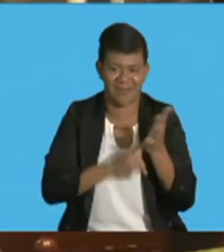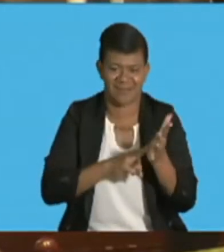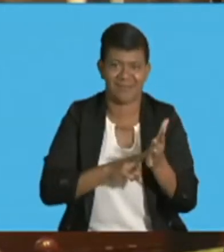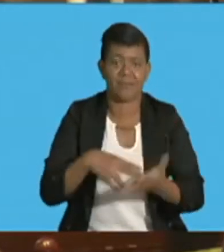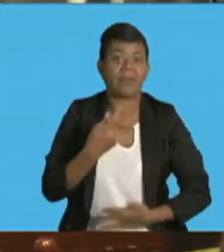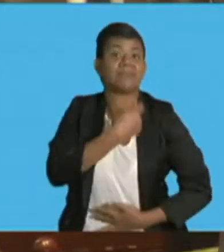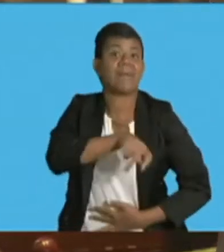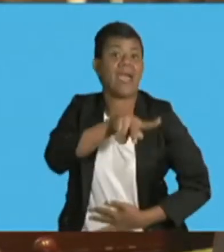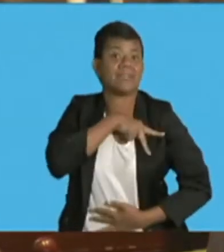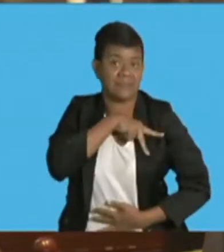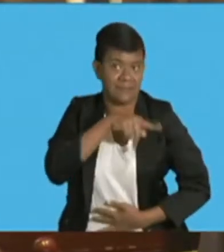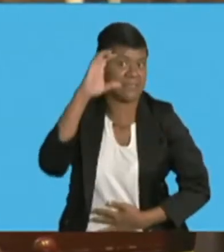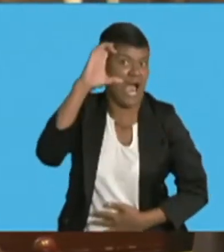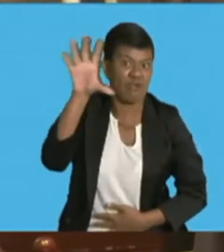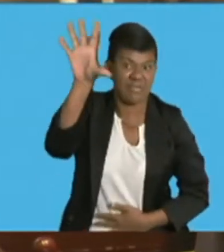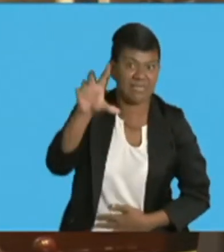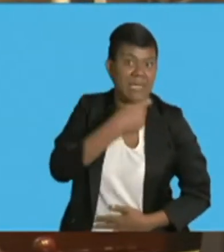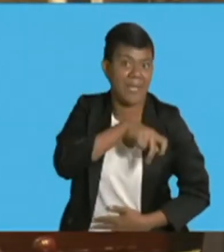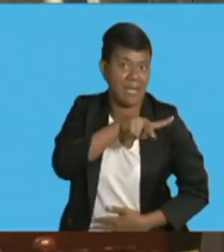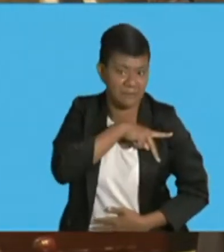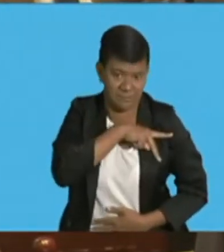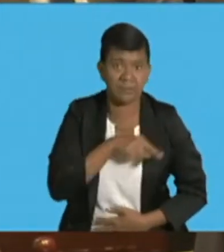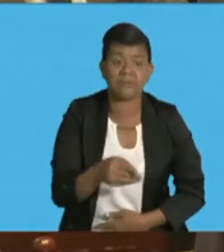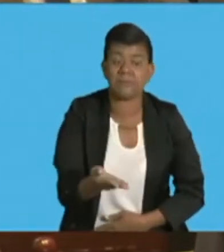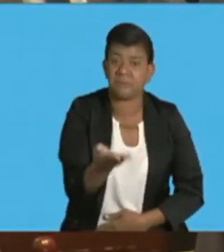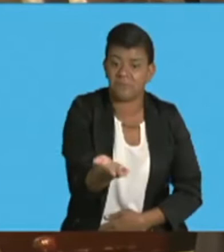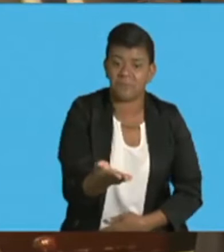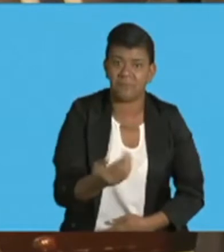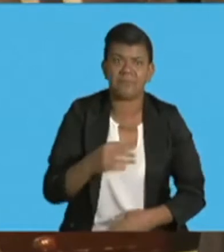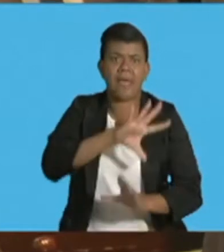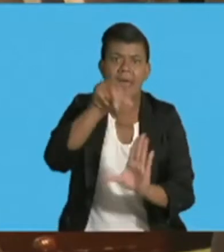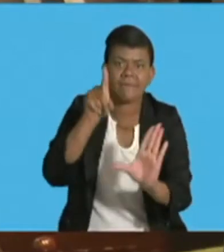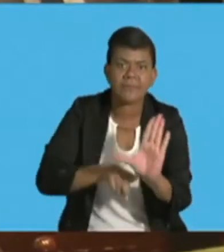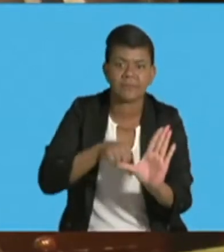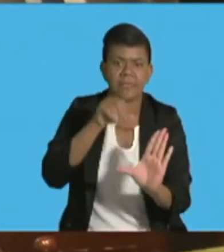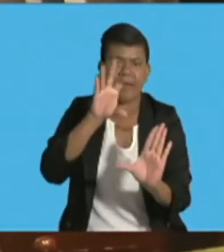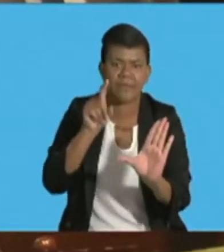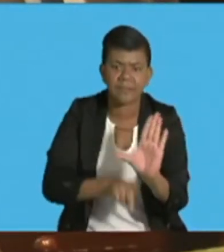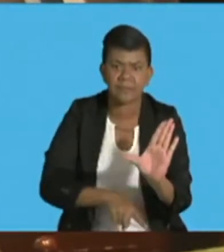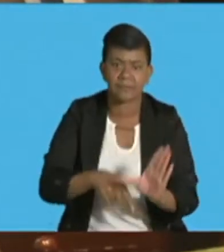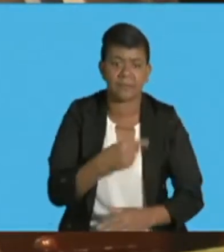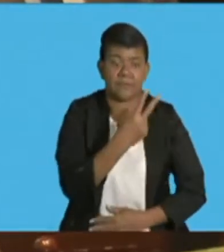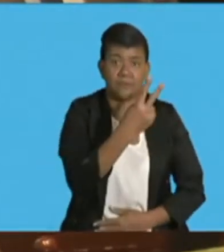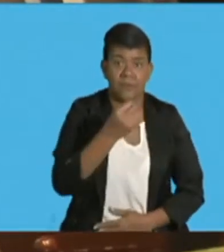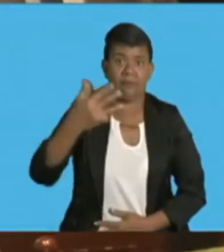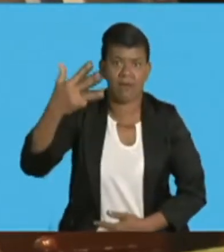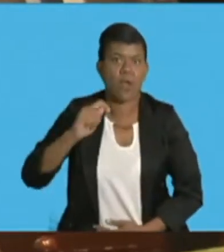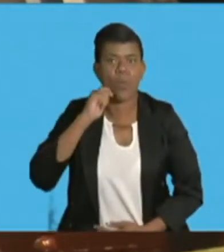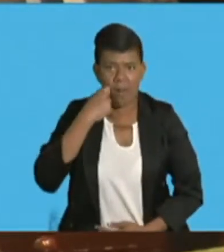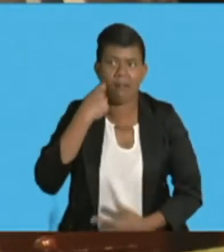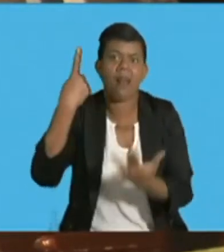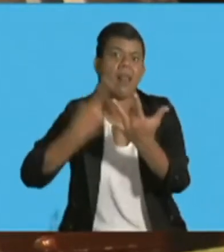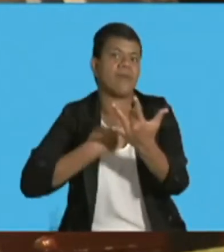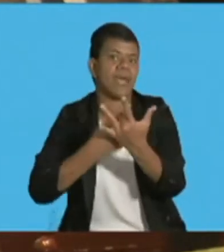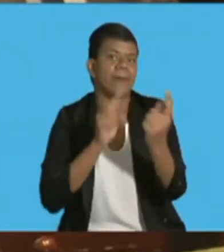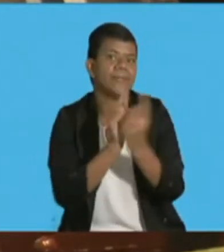matters of discussion in the lead-up to the World Bank and IMF annual meetings in October 2019. And as a matter of interest, Mr.